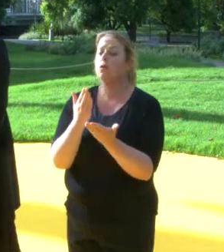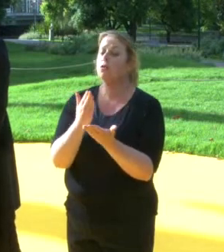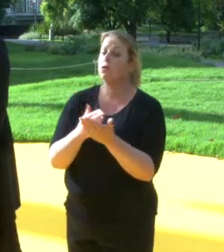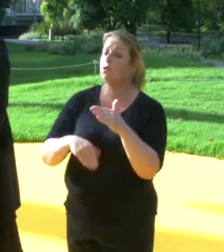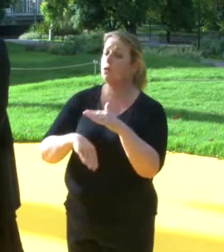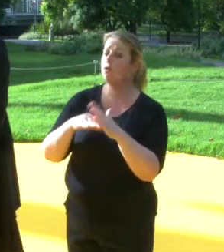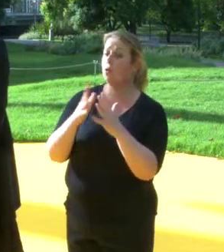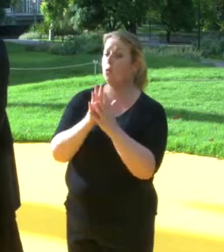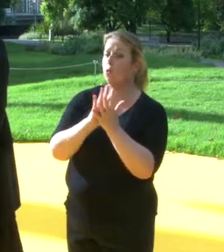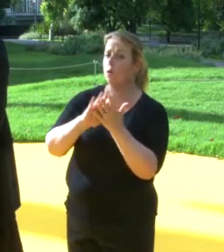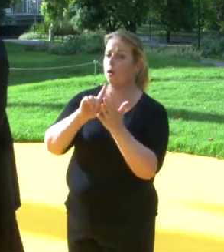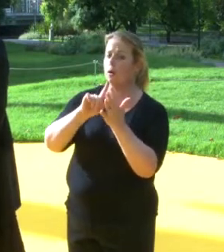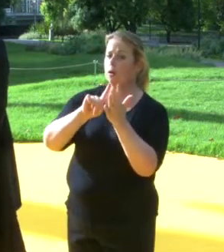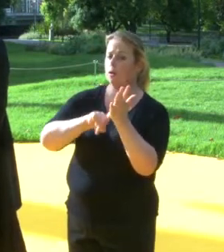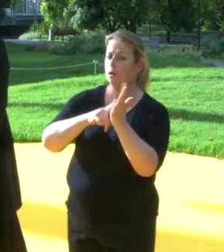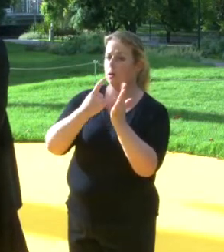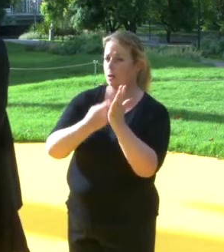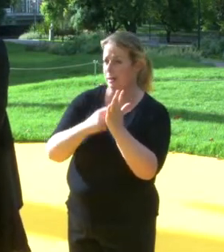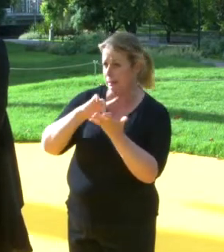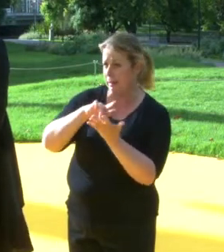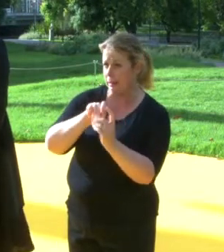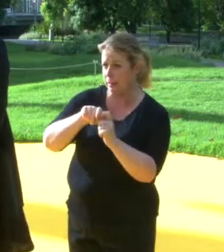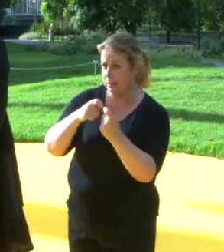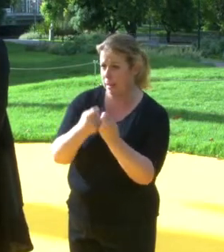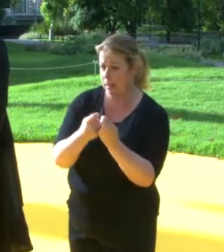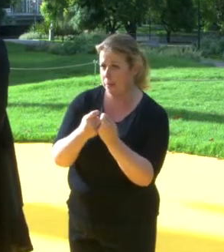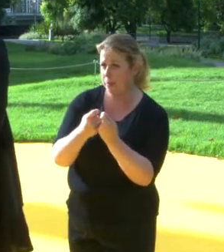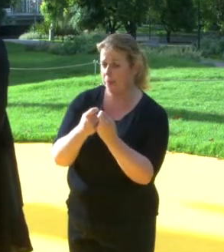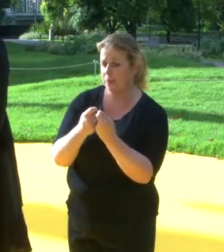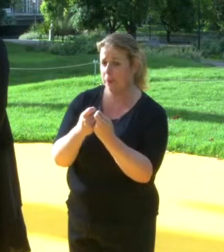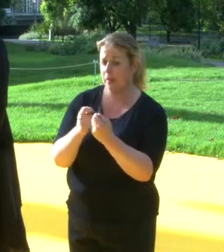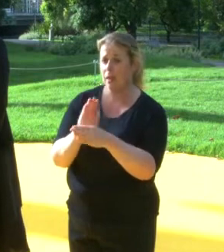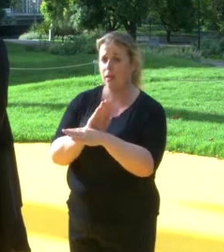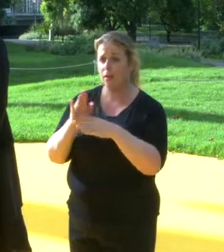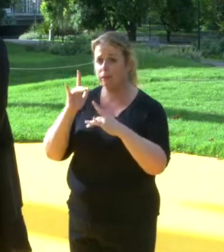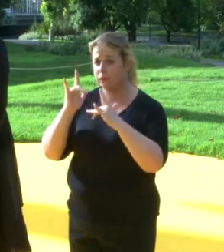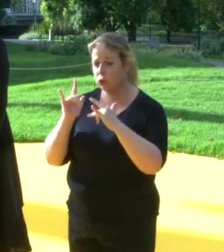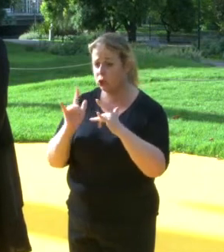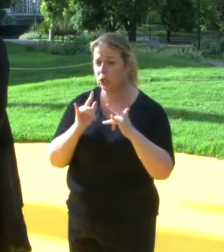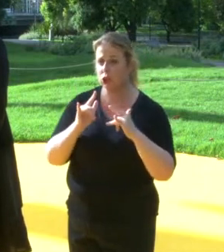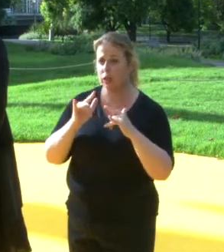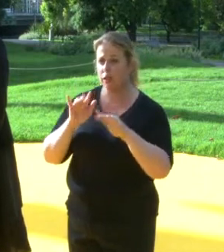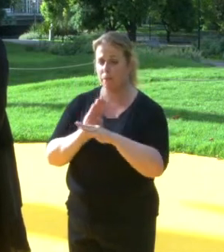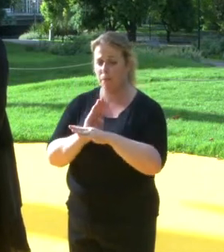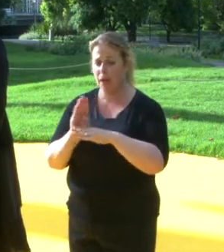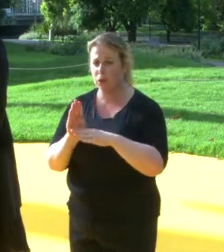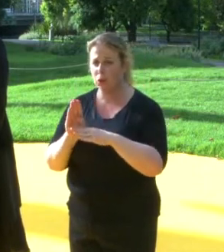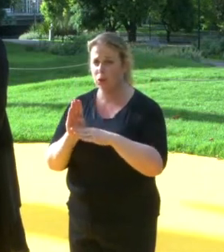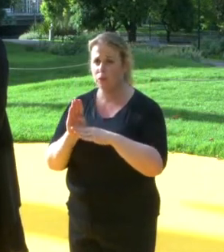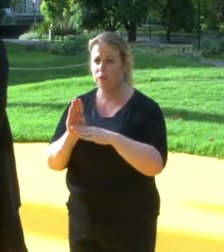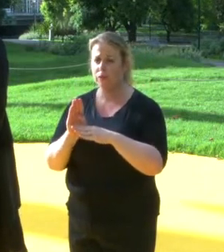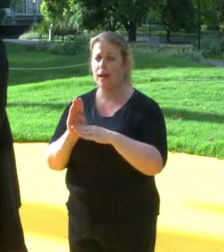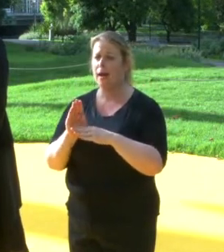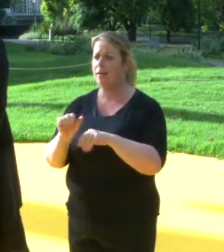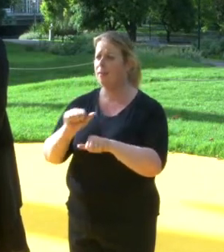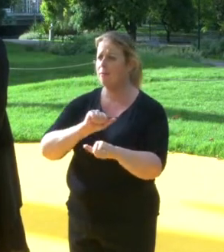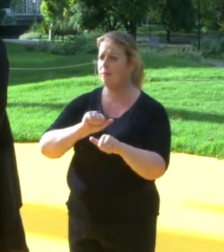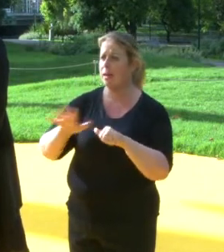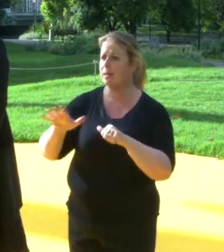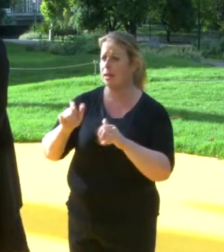our esteemed judging panel, and finally the 26 extraordinary writers we are celebrating